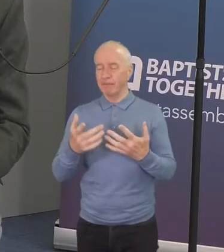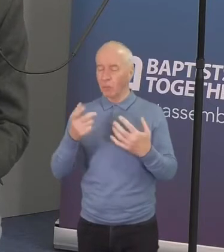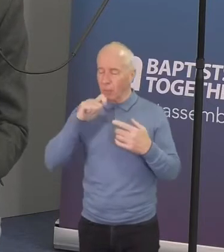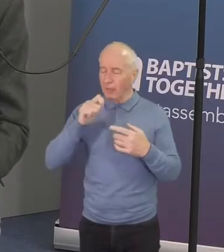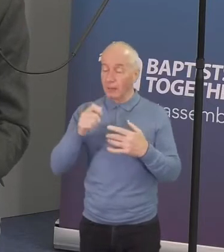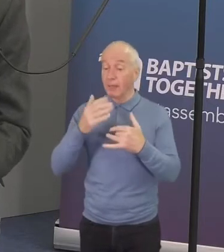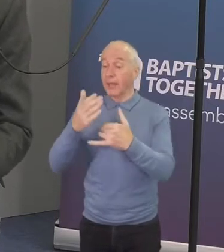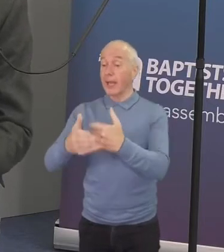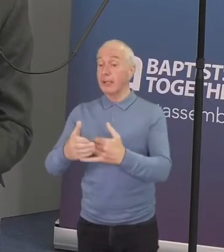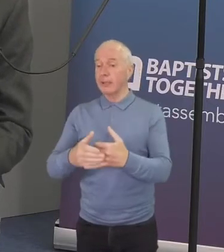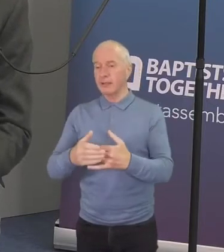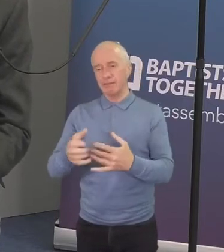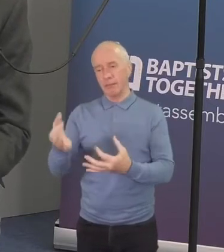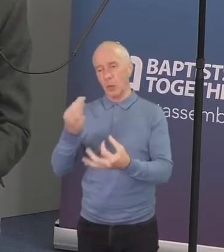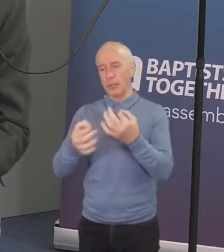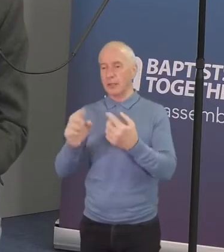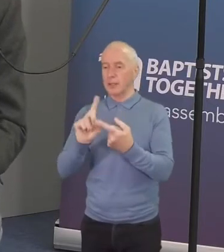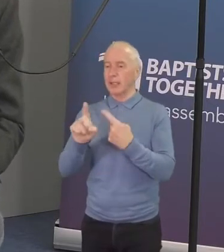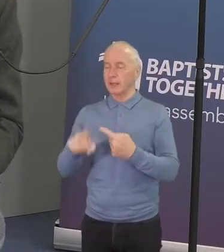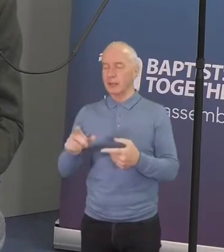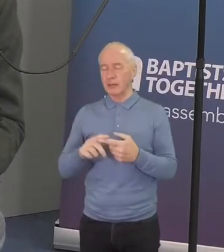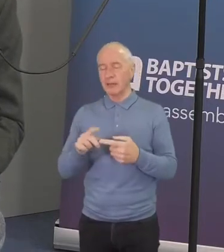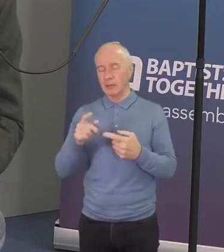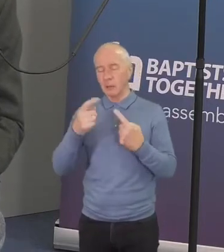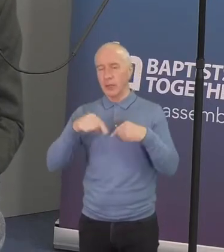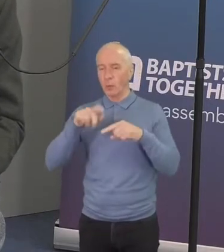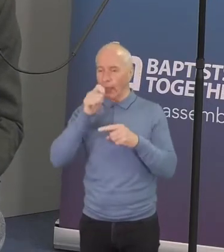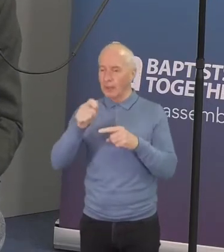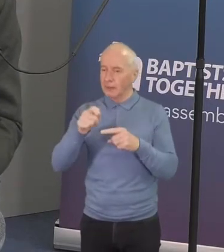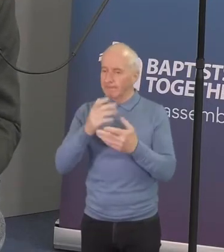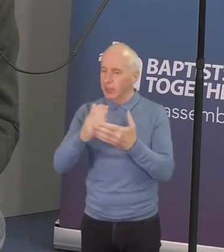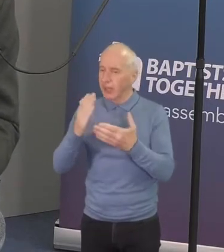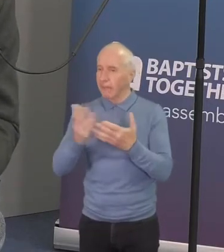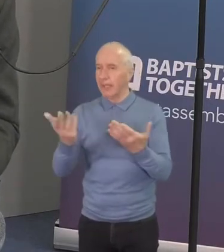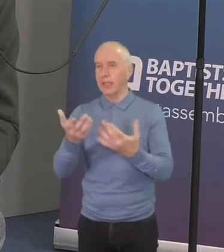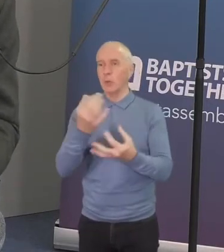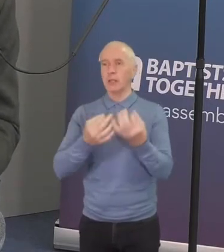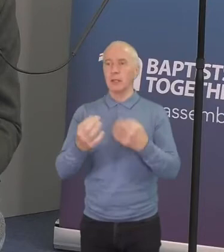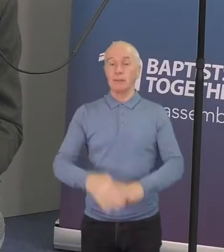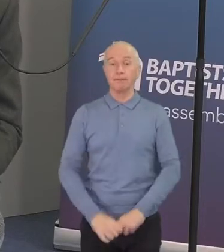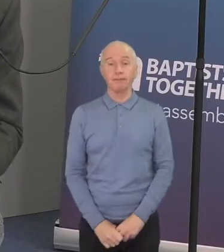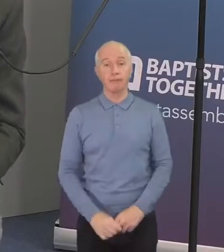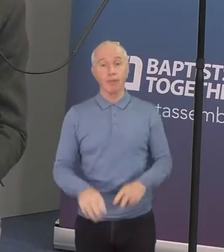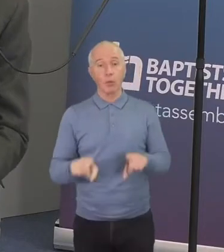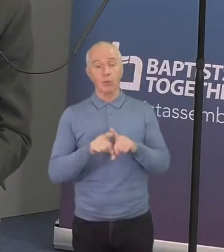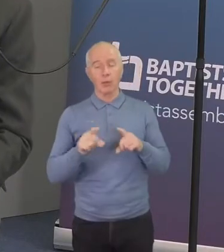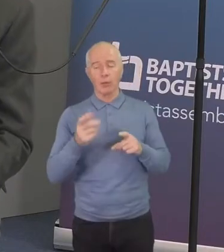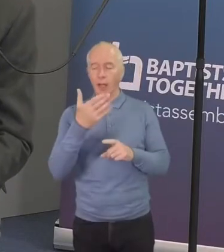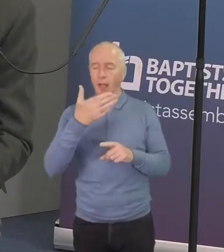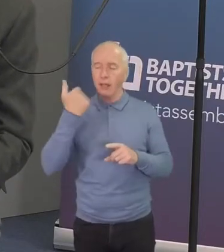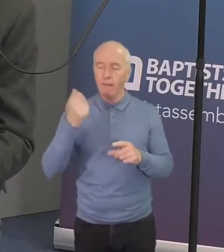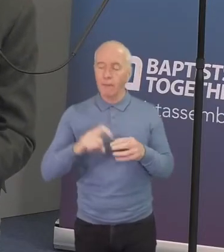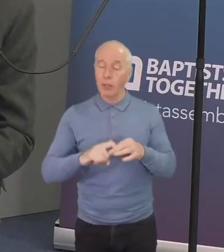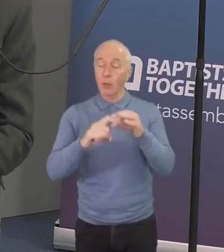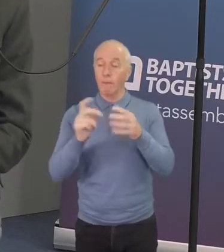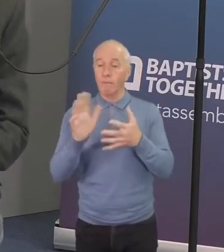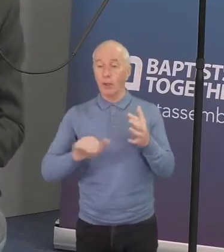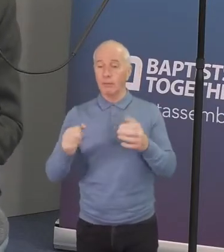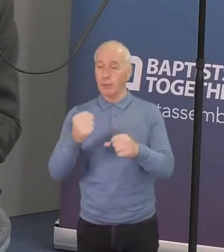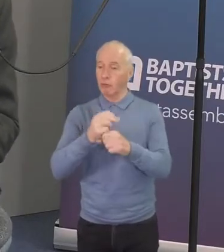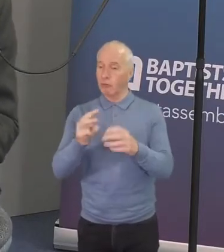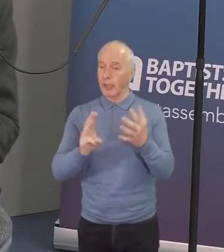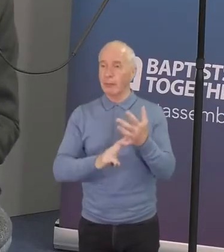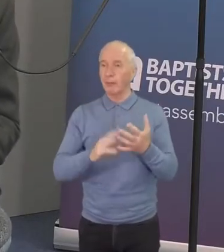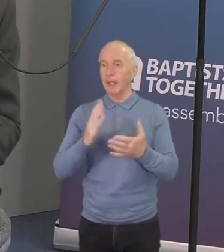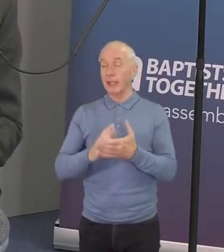Q&A at the end. Just pop the question in the chat, and we'll be sure to clarify it as well. I also want to read out a lovely quote from Graham on the chat, who says this: "The